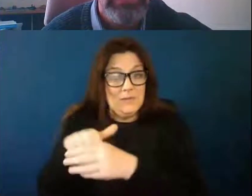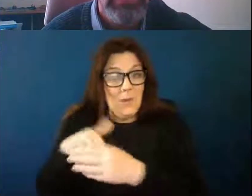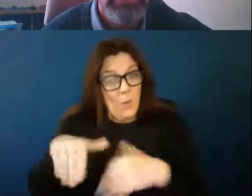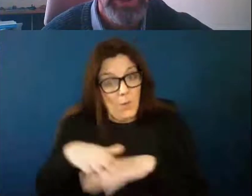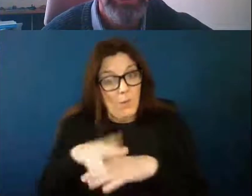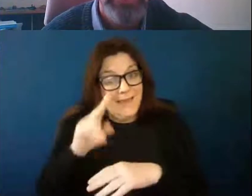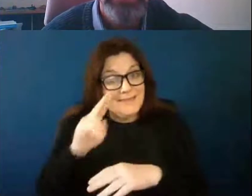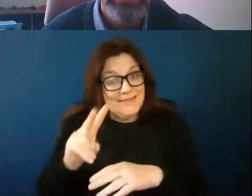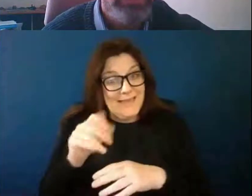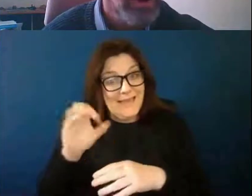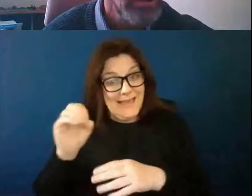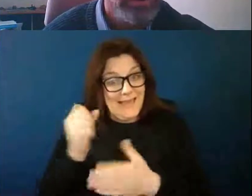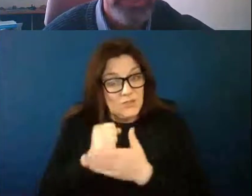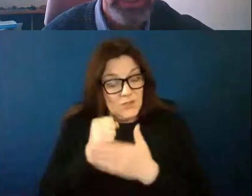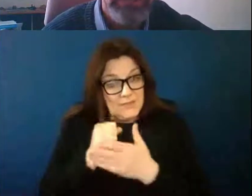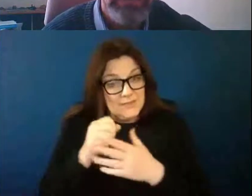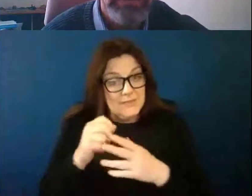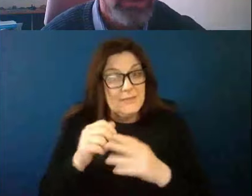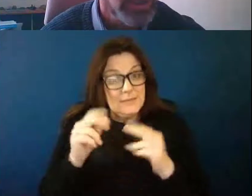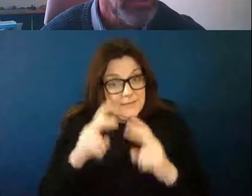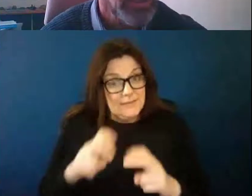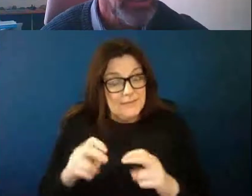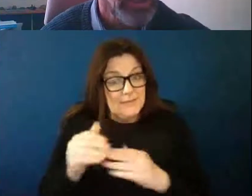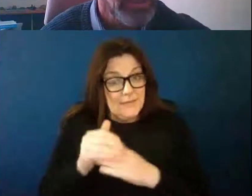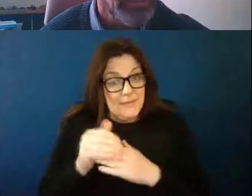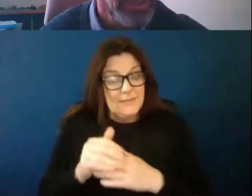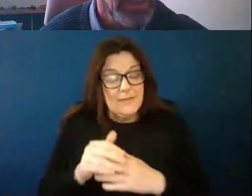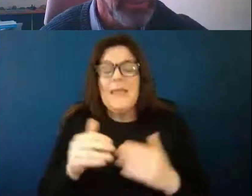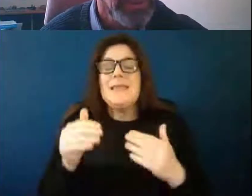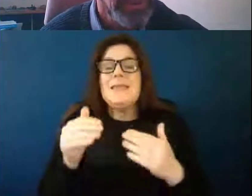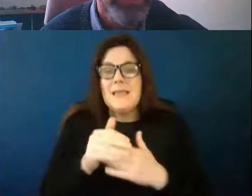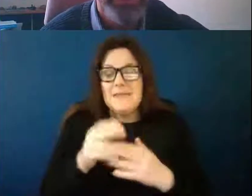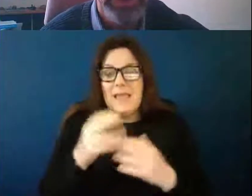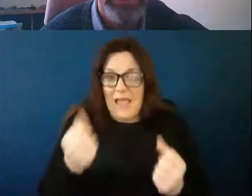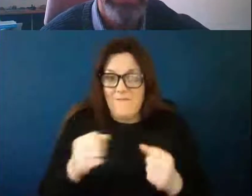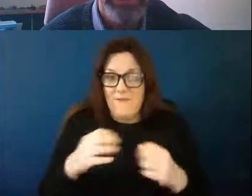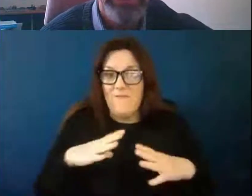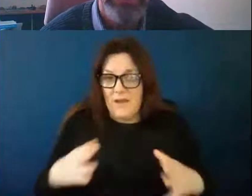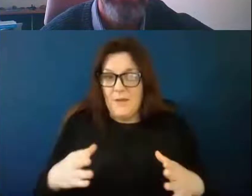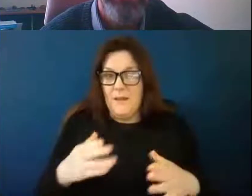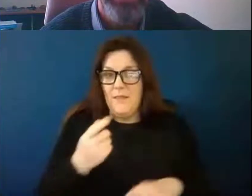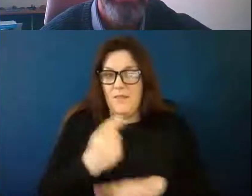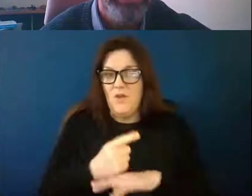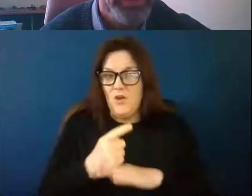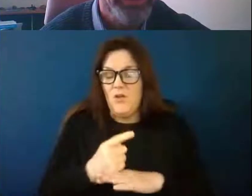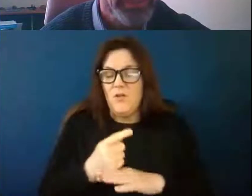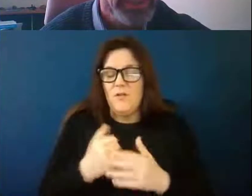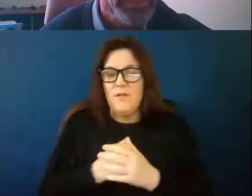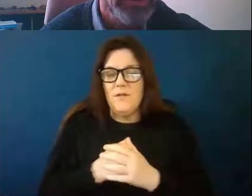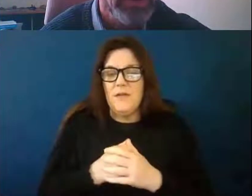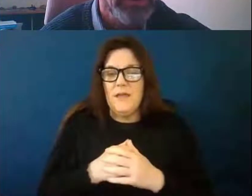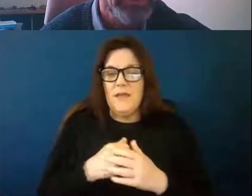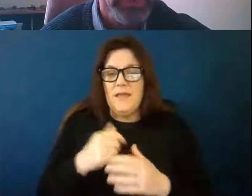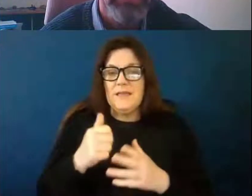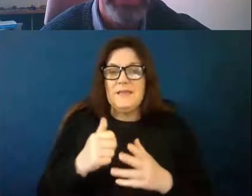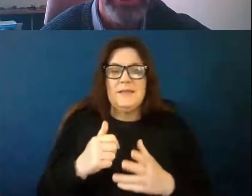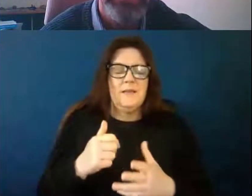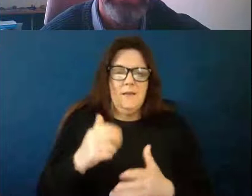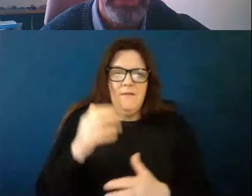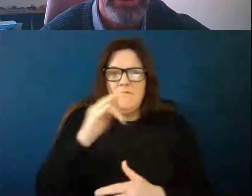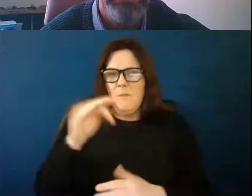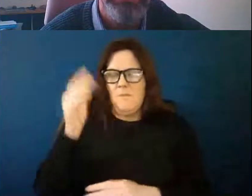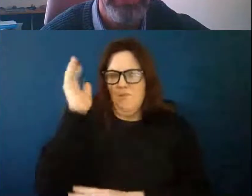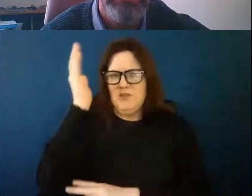studies? Yeah, there are case studies that are available, and particularly I think from the presentations that have